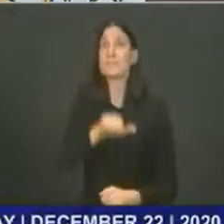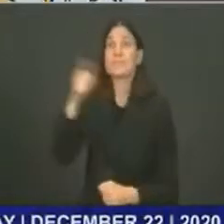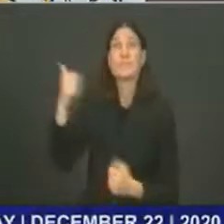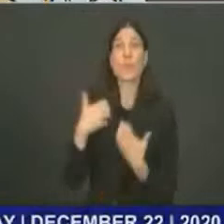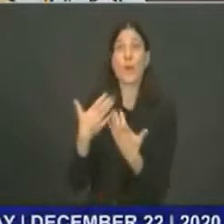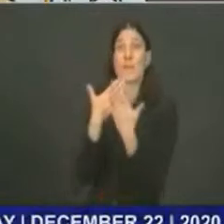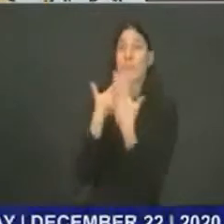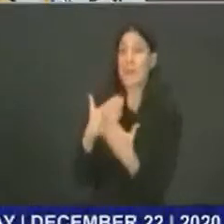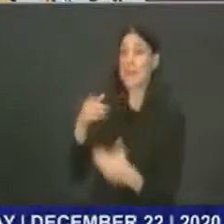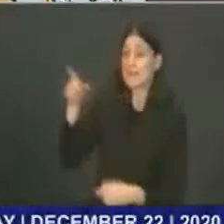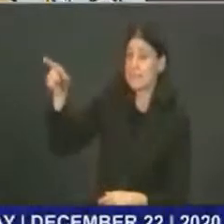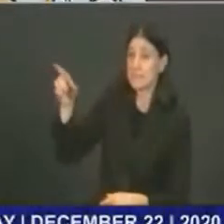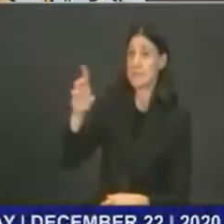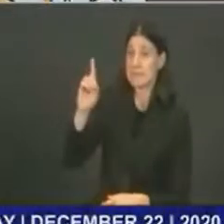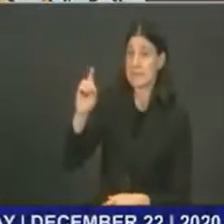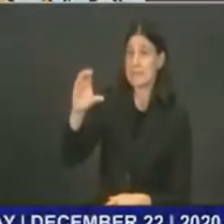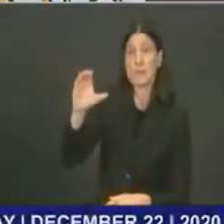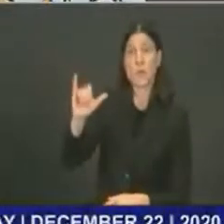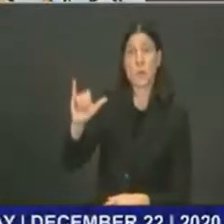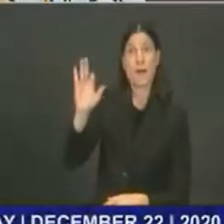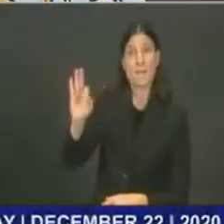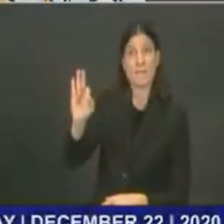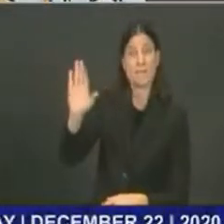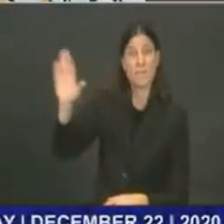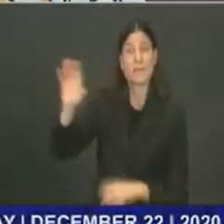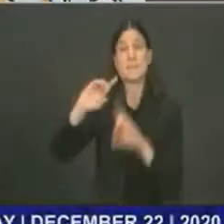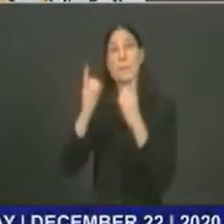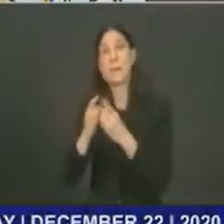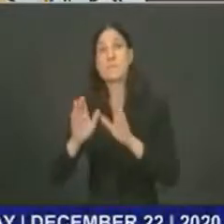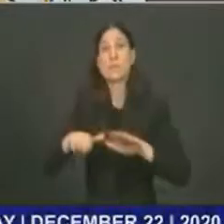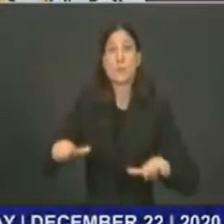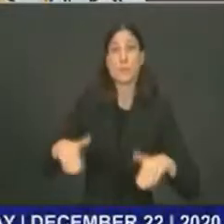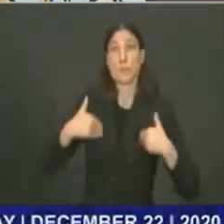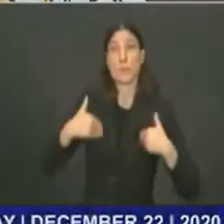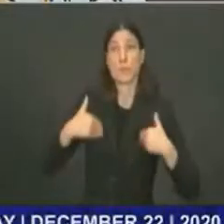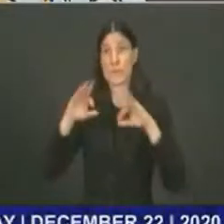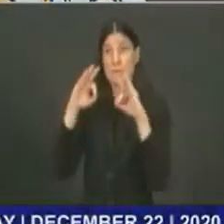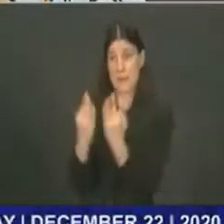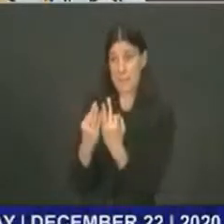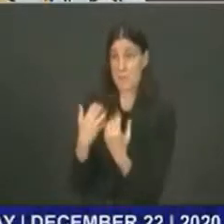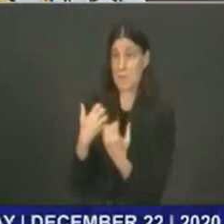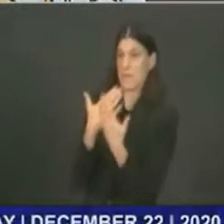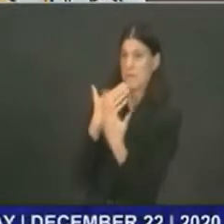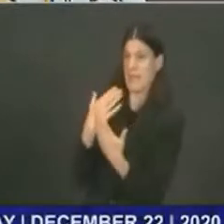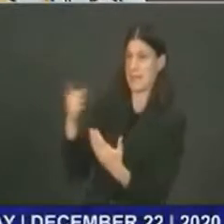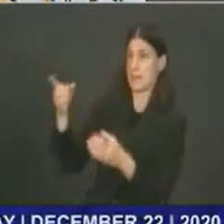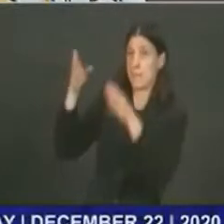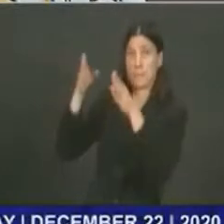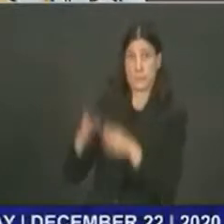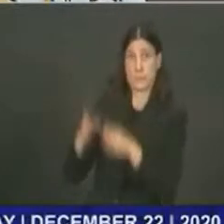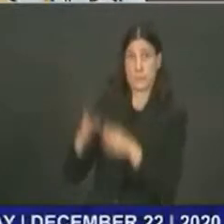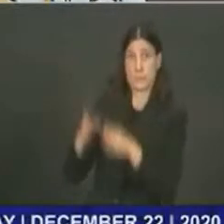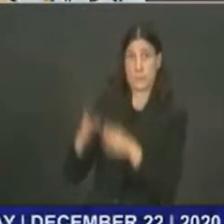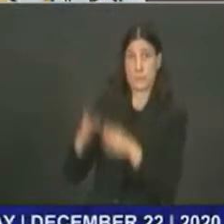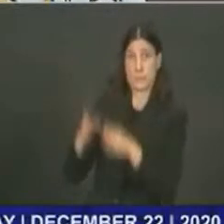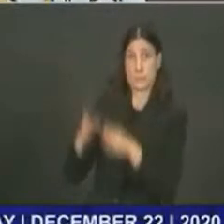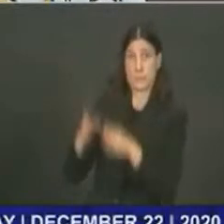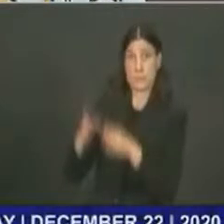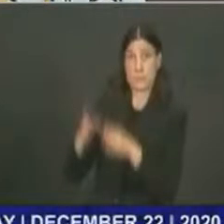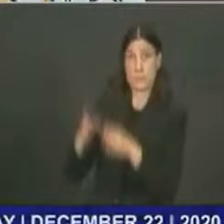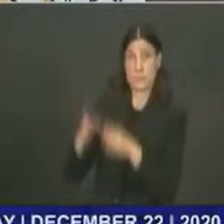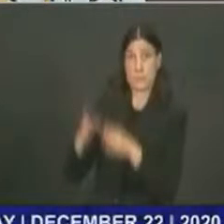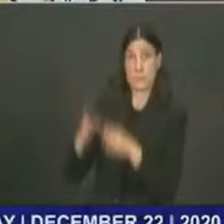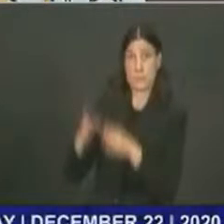You know, look, DCYF deals with the most challenging situations in Rhode Island on a daily